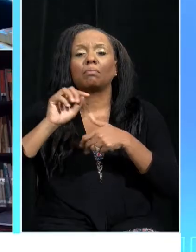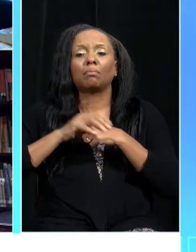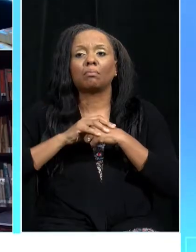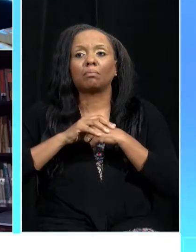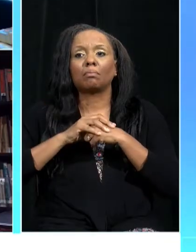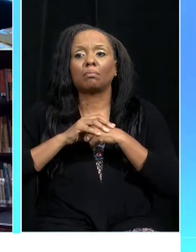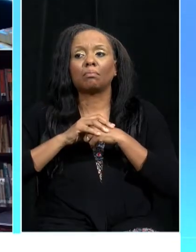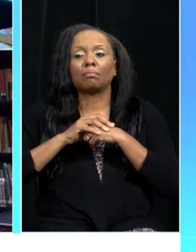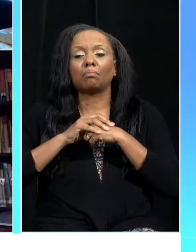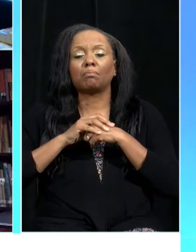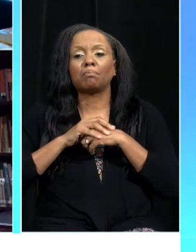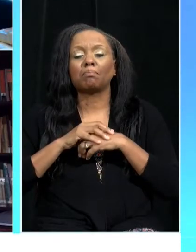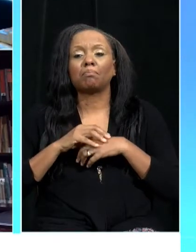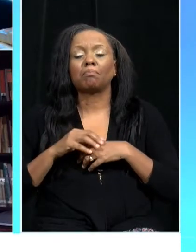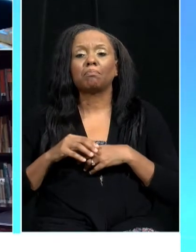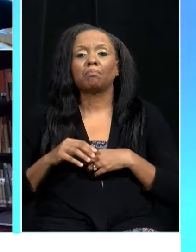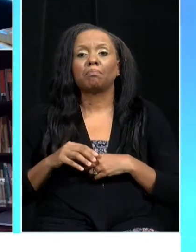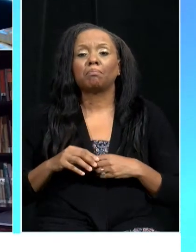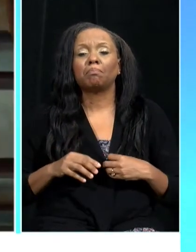away with, uh,